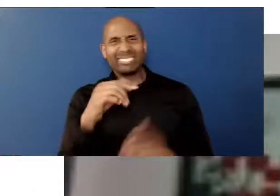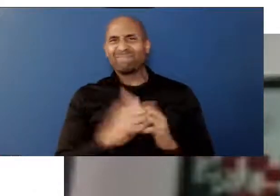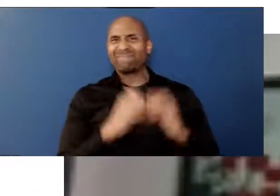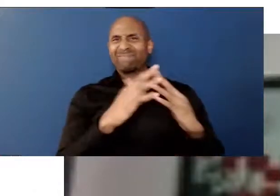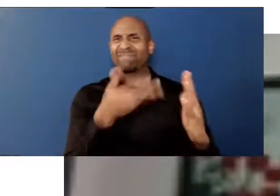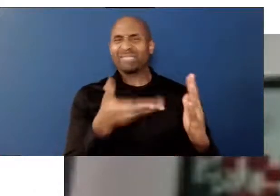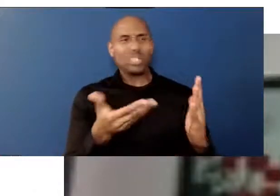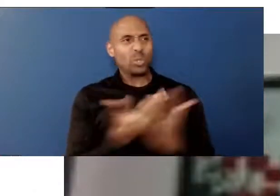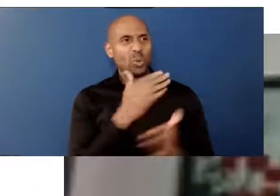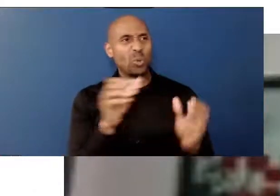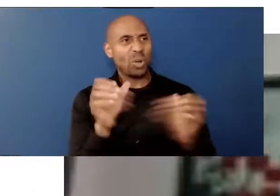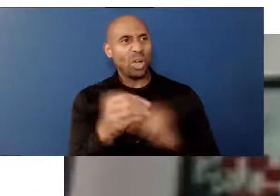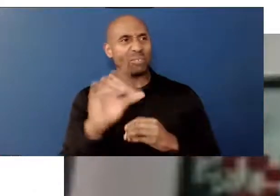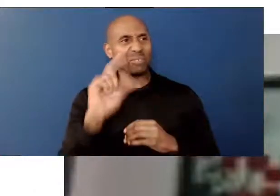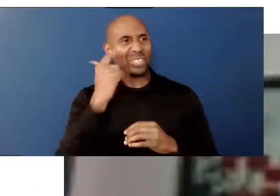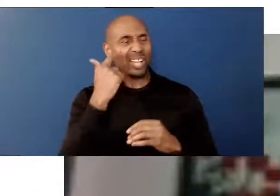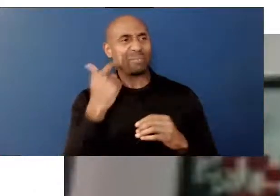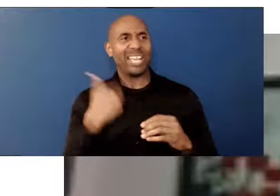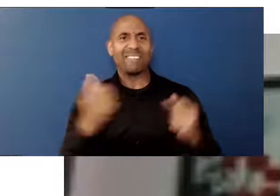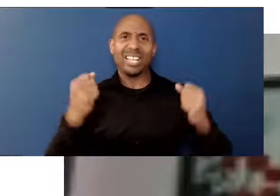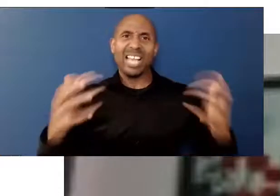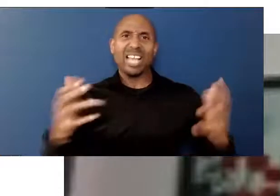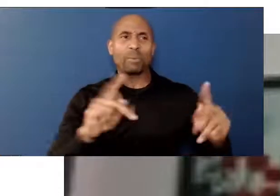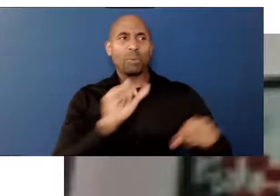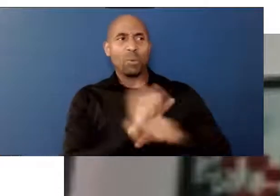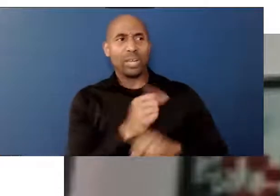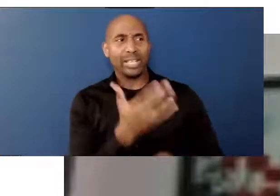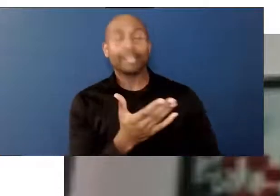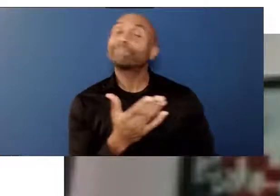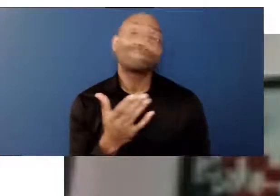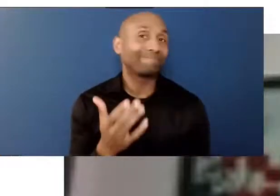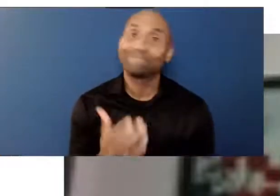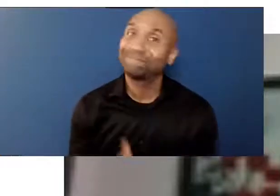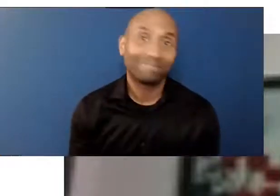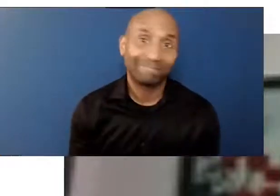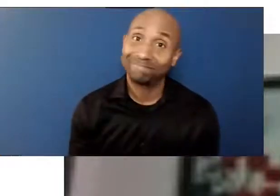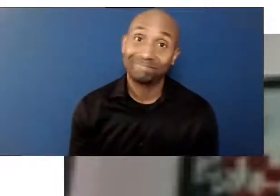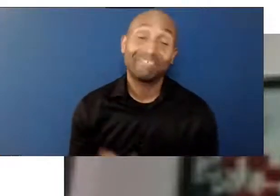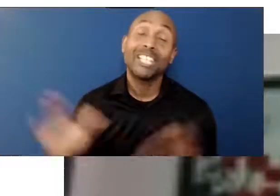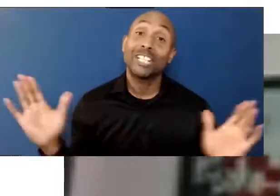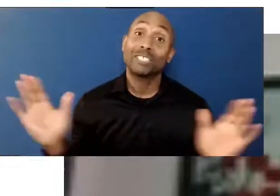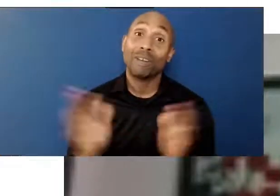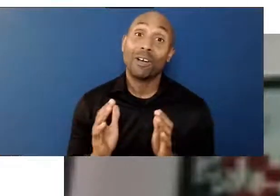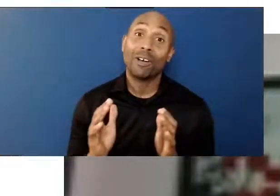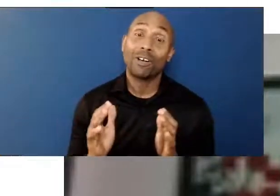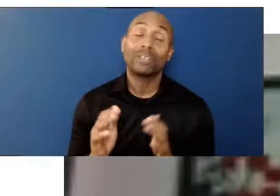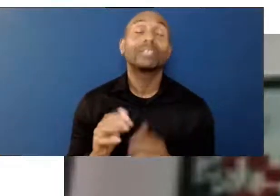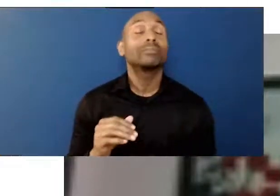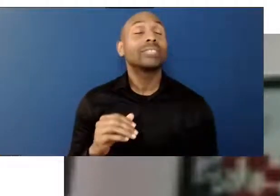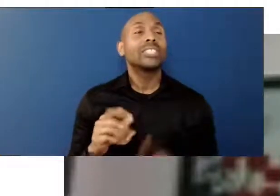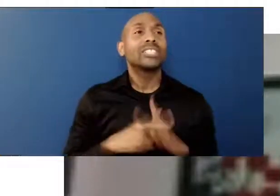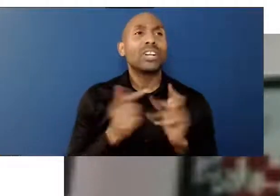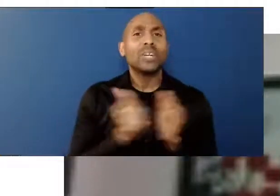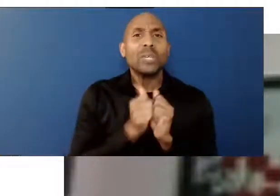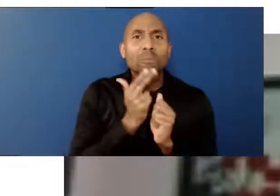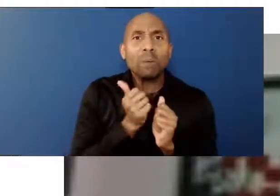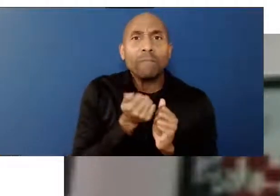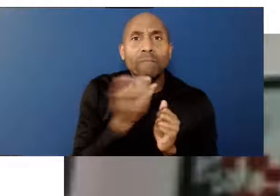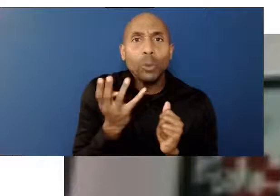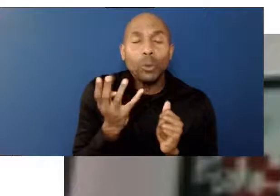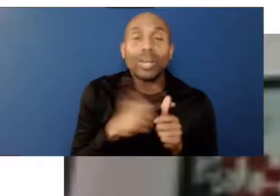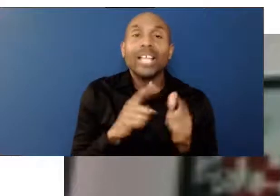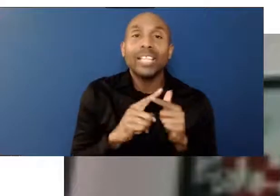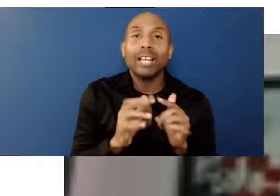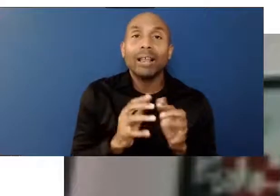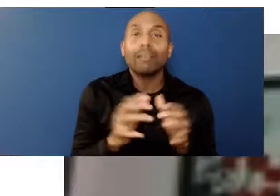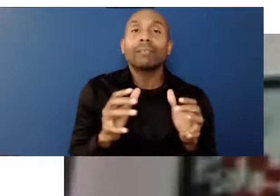but mighty. 3.5 years ago, it started with a few staff, and then it grew a little bit to maybe a half a dozen, and now we're at